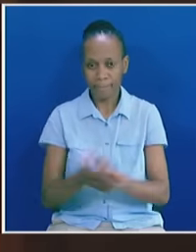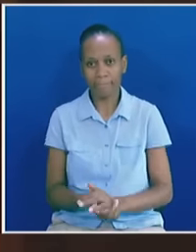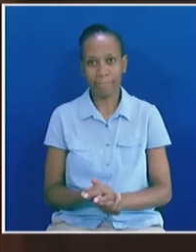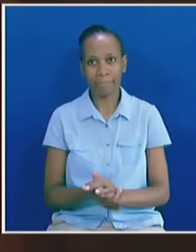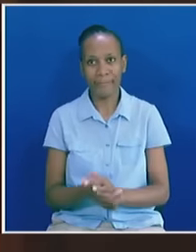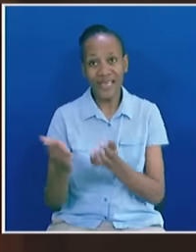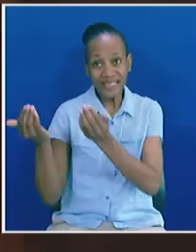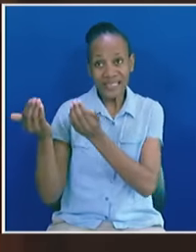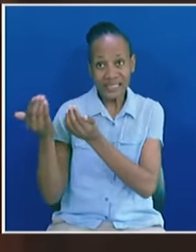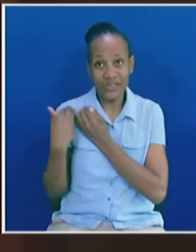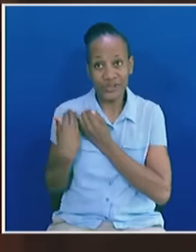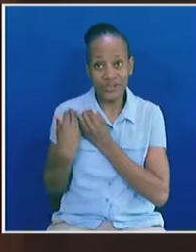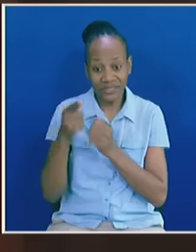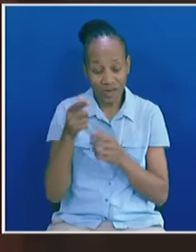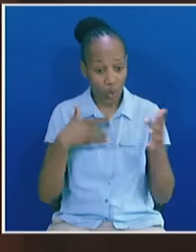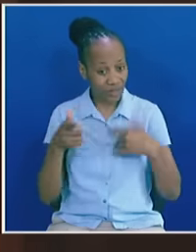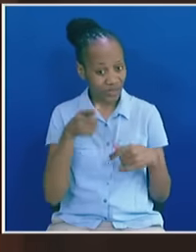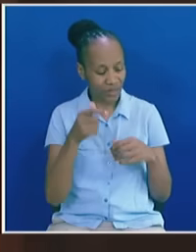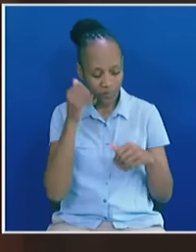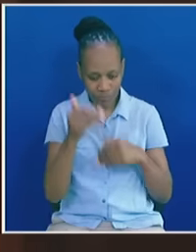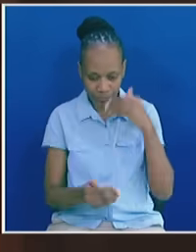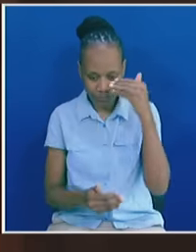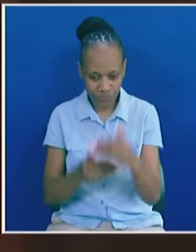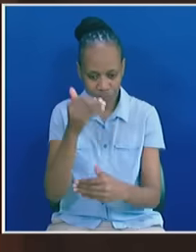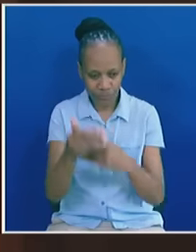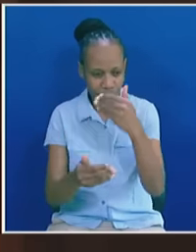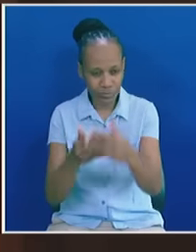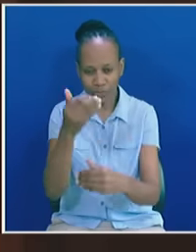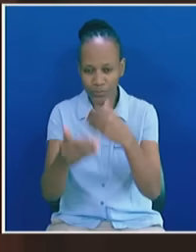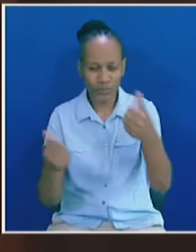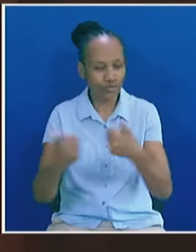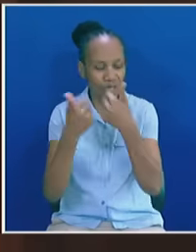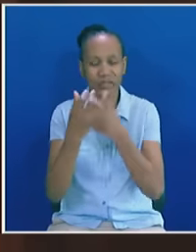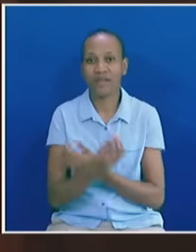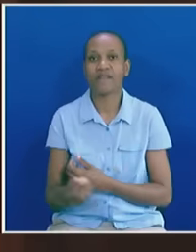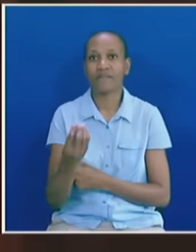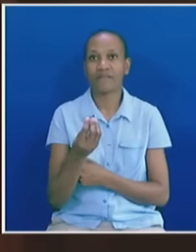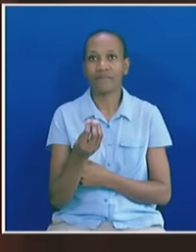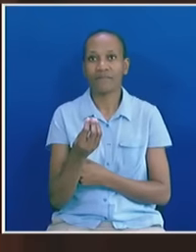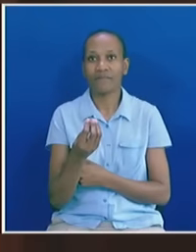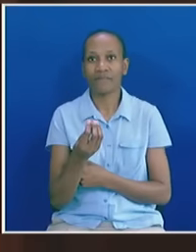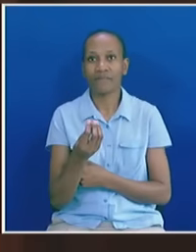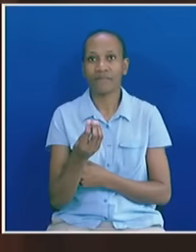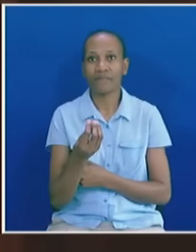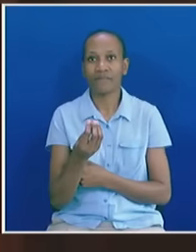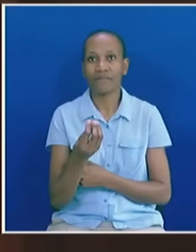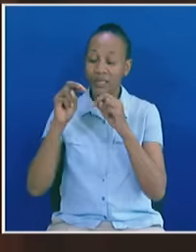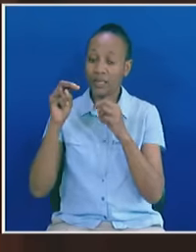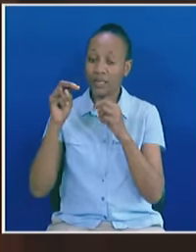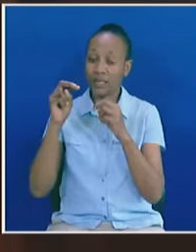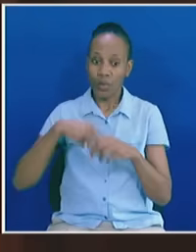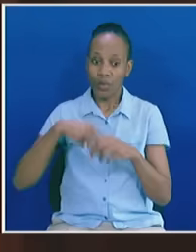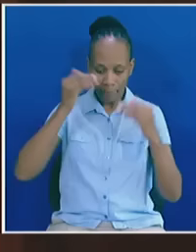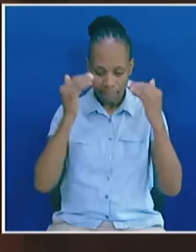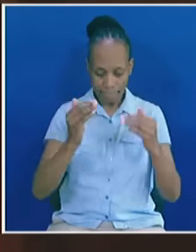security concerns continue to result in challenging circumstances that require of us as nation states to improve